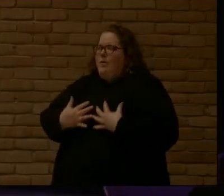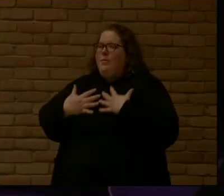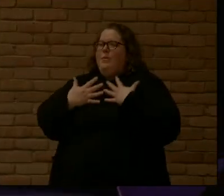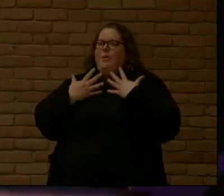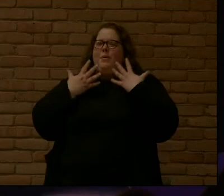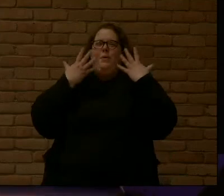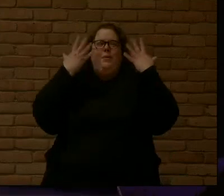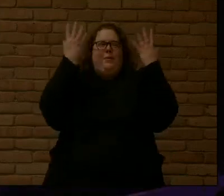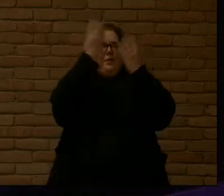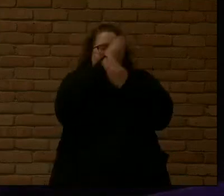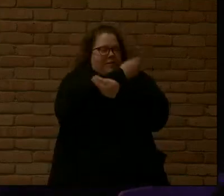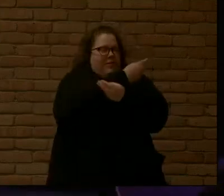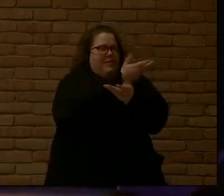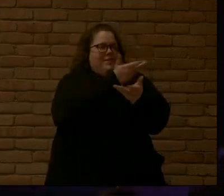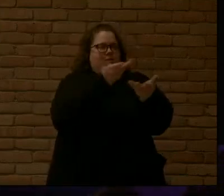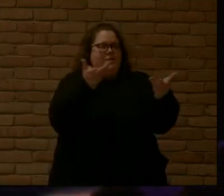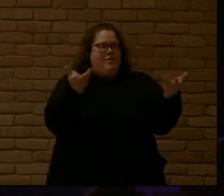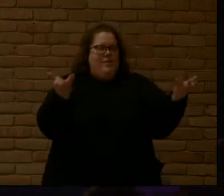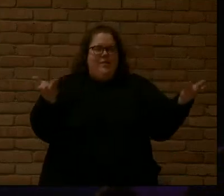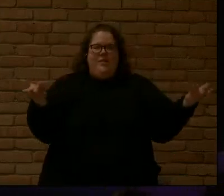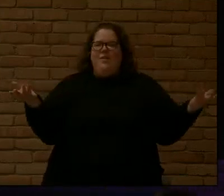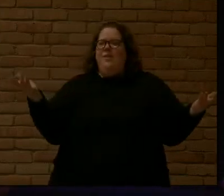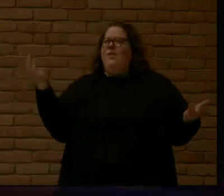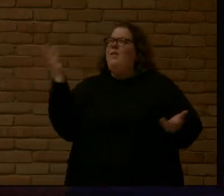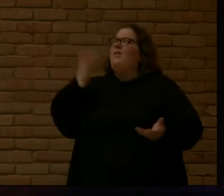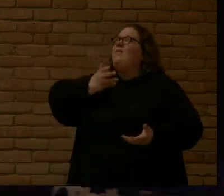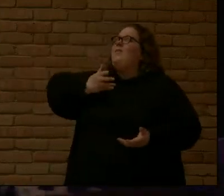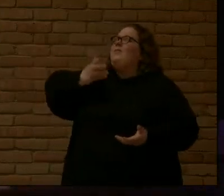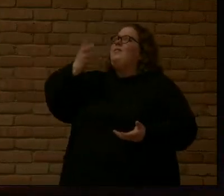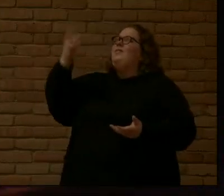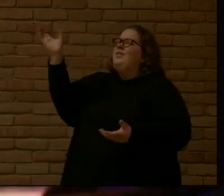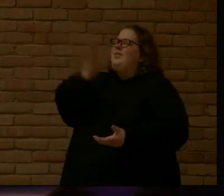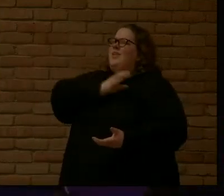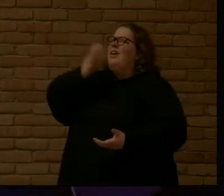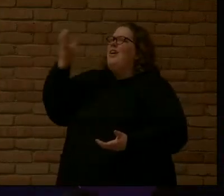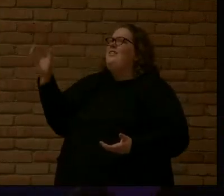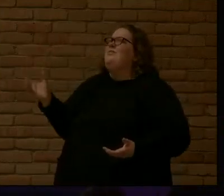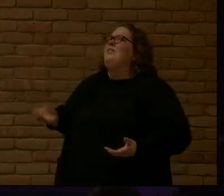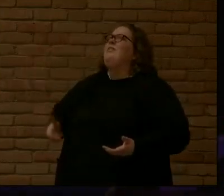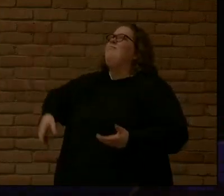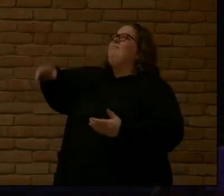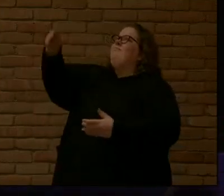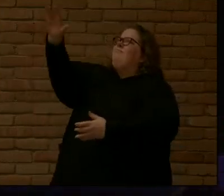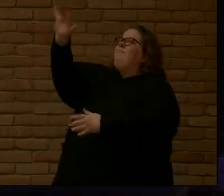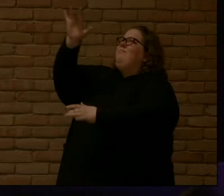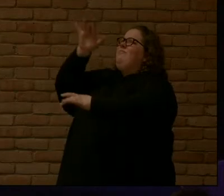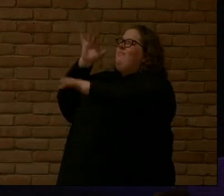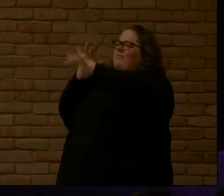In me, oh, Christ.